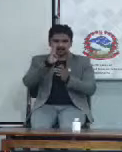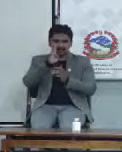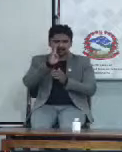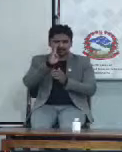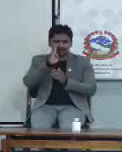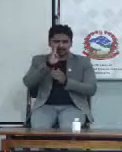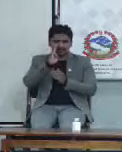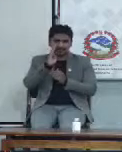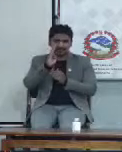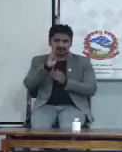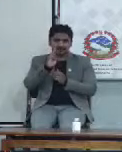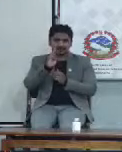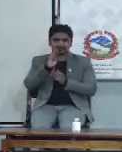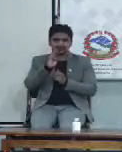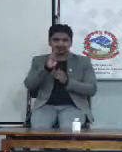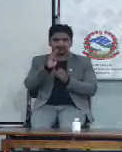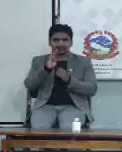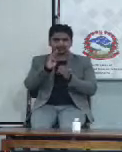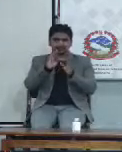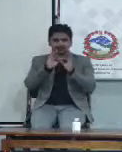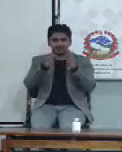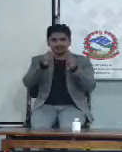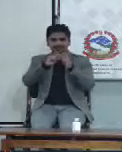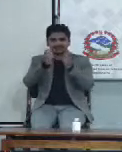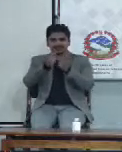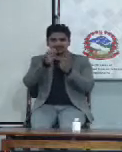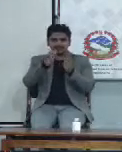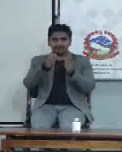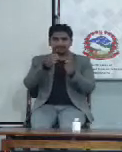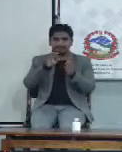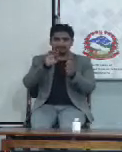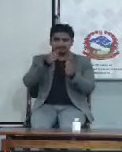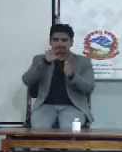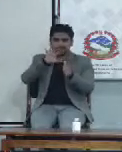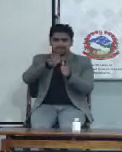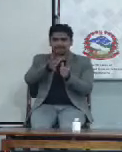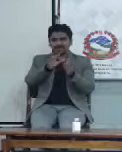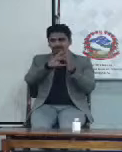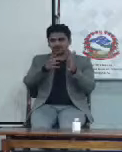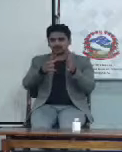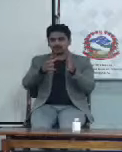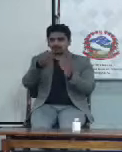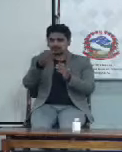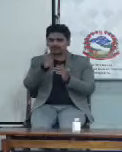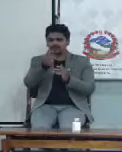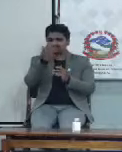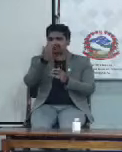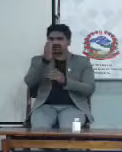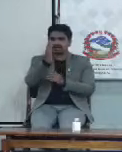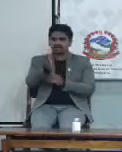best to listen and give the summary translation after a few paragraphs. Really